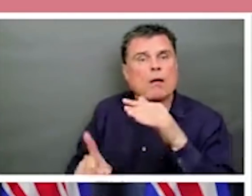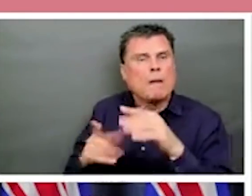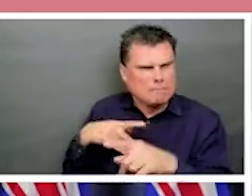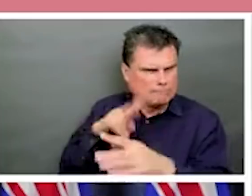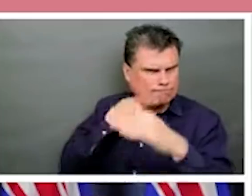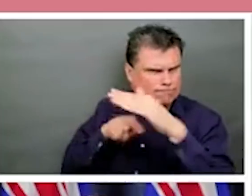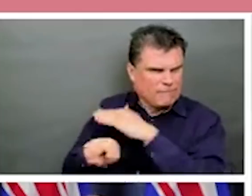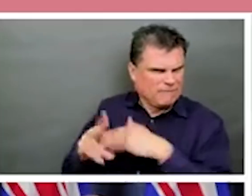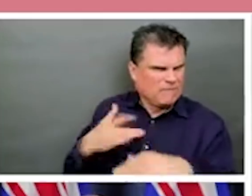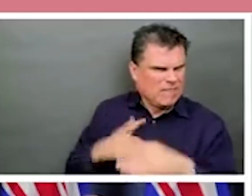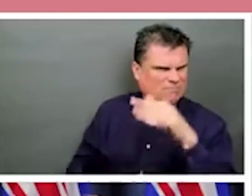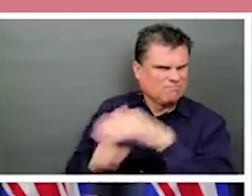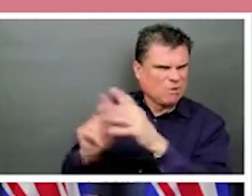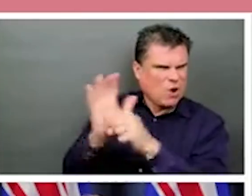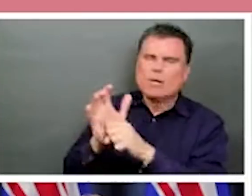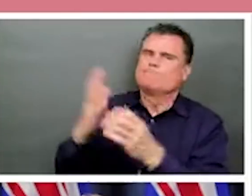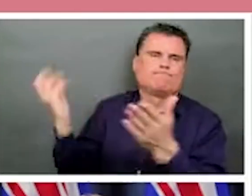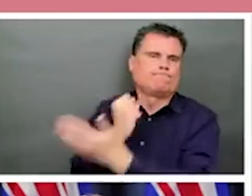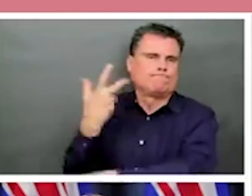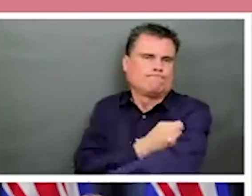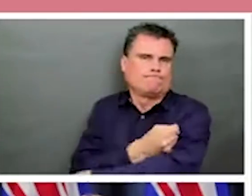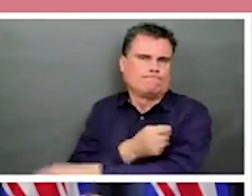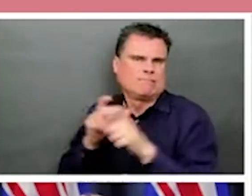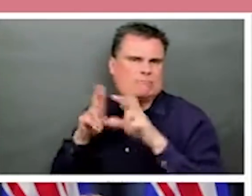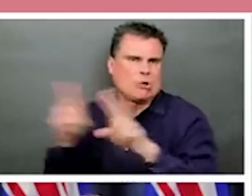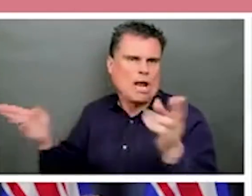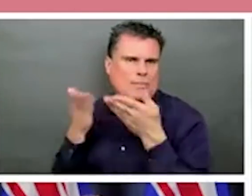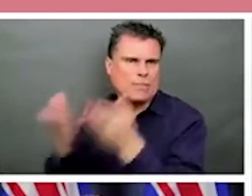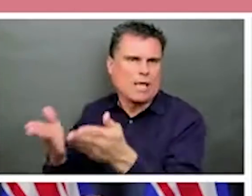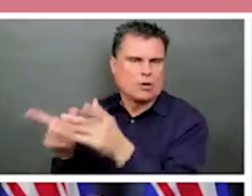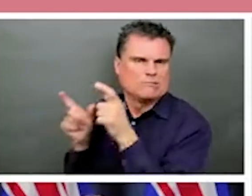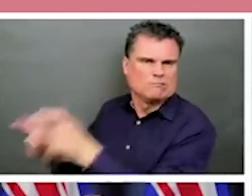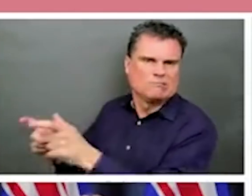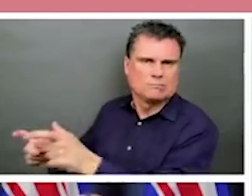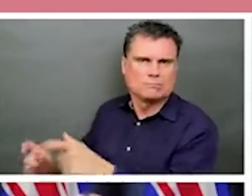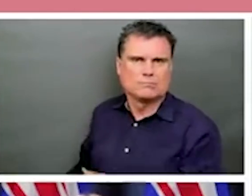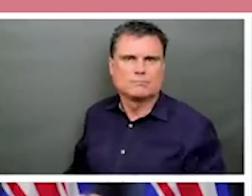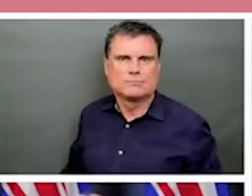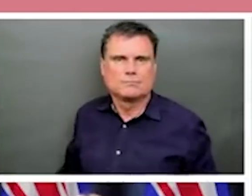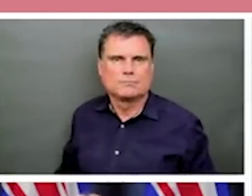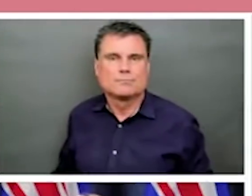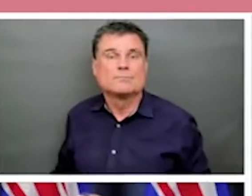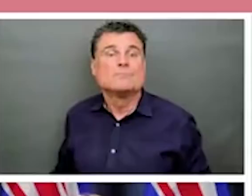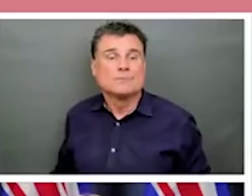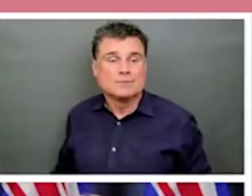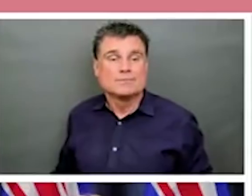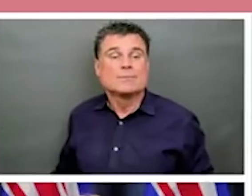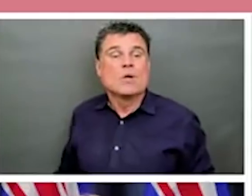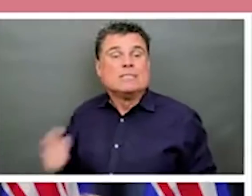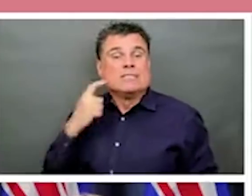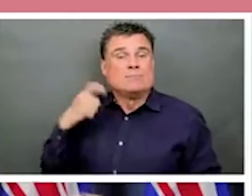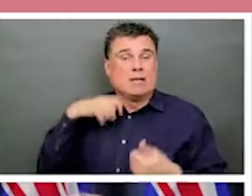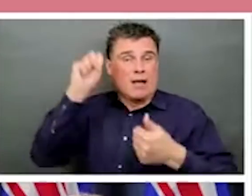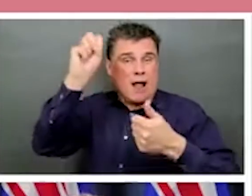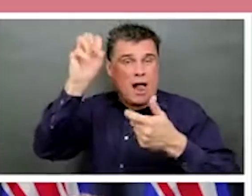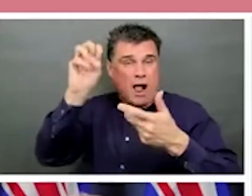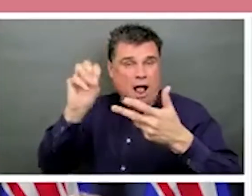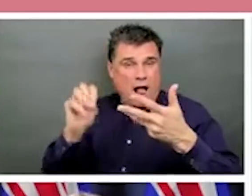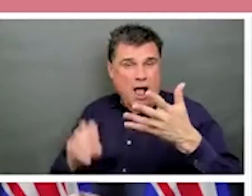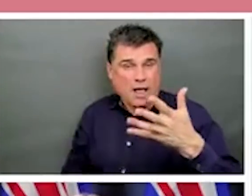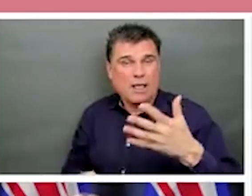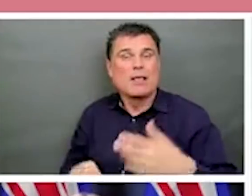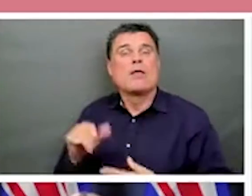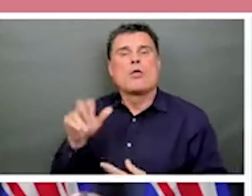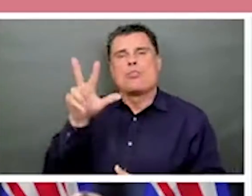now. So this is approximately 320,000 workers identified in these target groups. Some